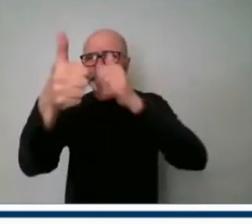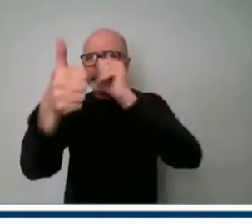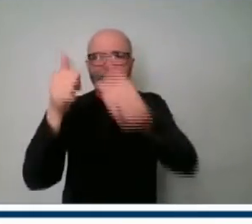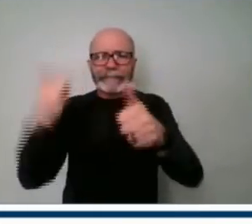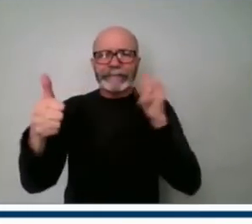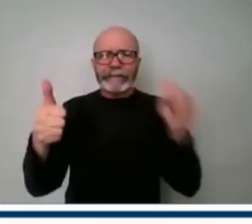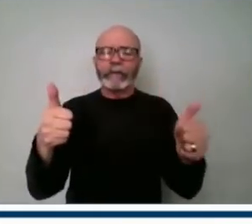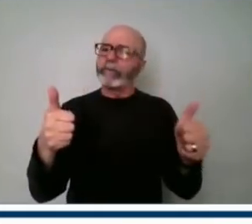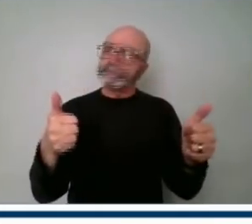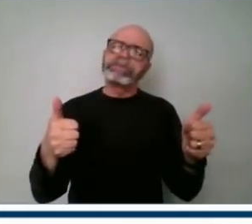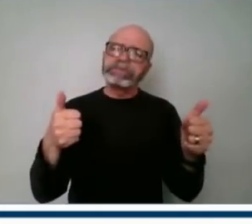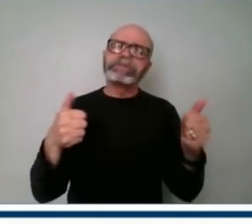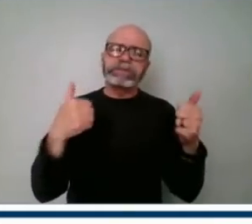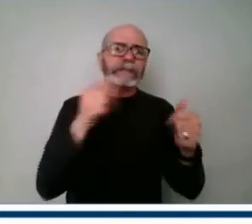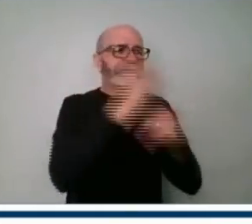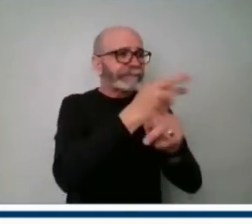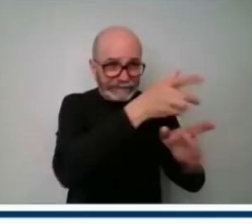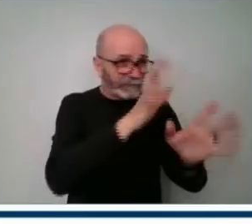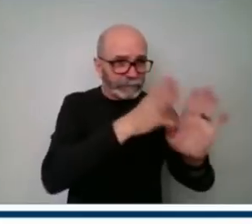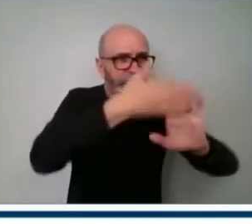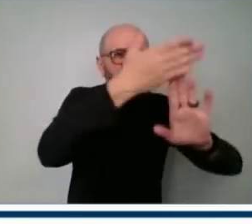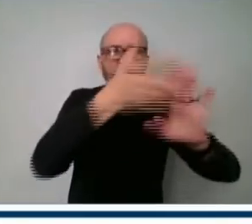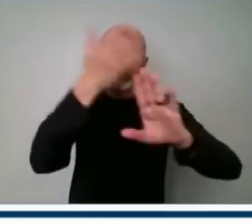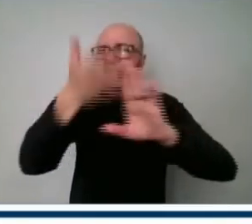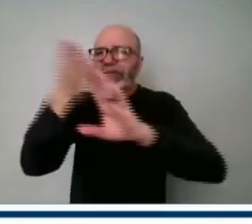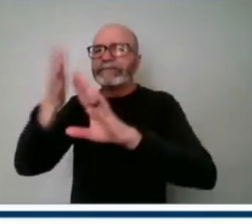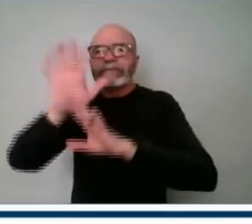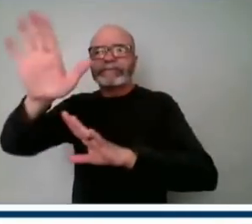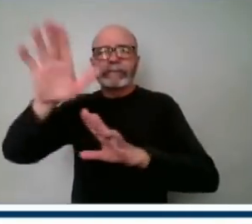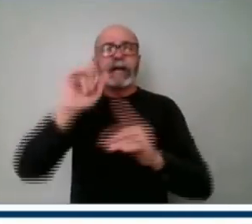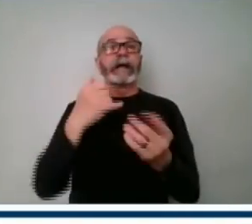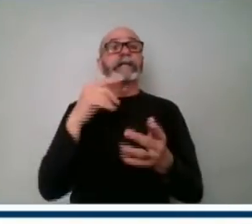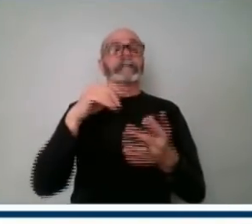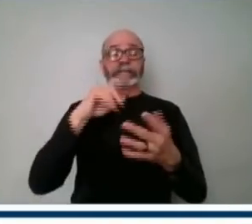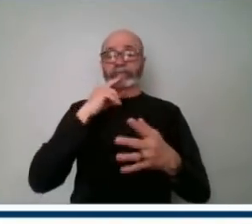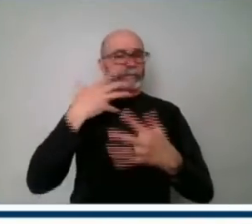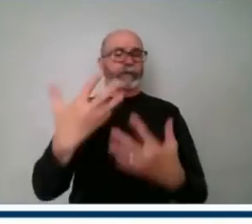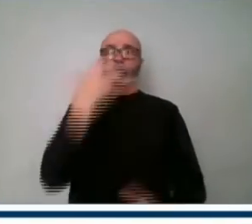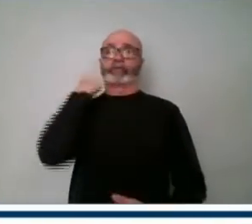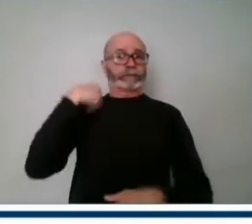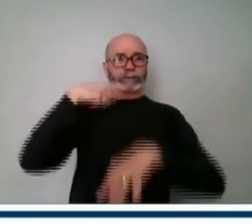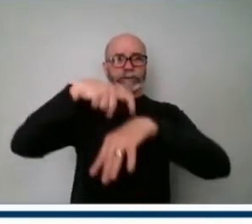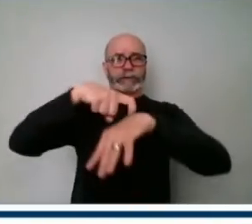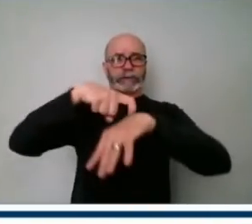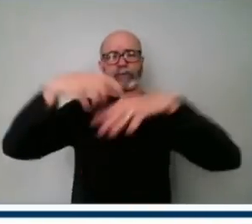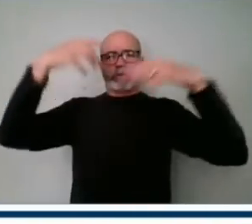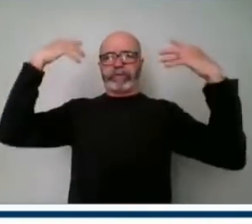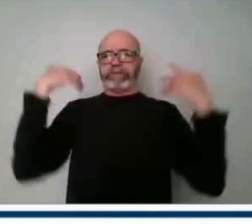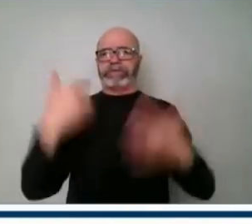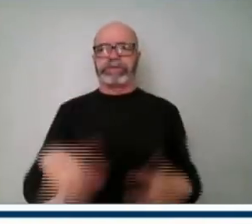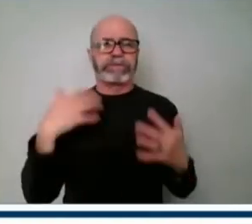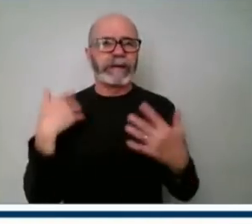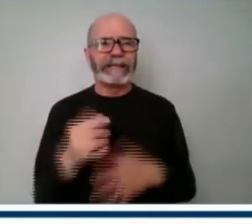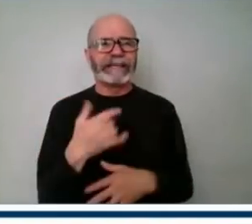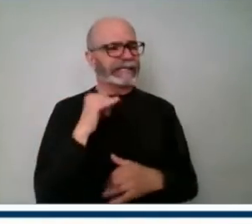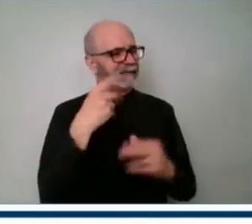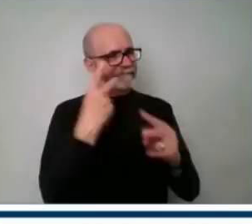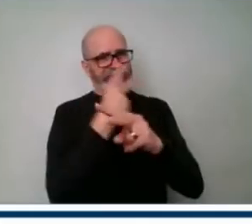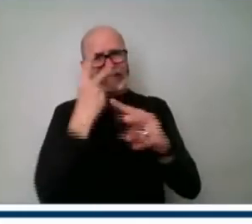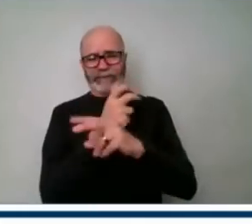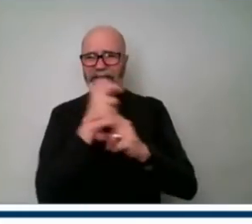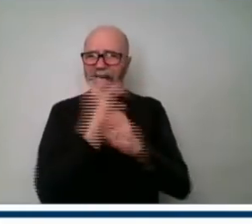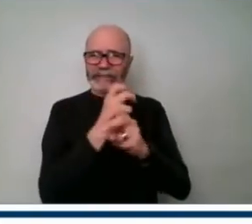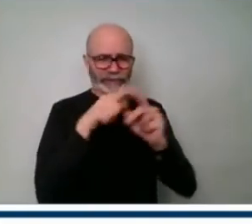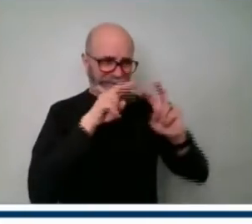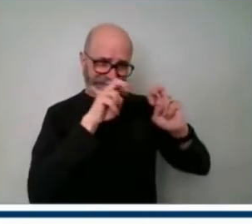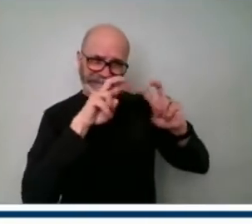divides up your attention and time. We've looked at this extensively, and again, we'll talk more about this next week, that